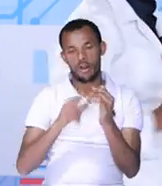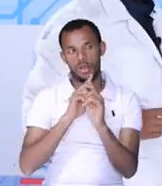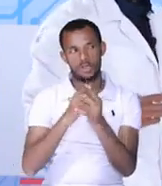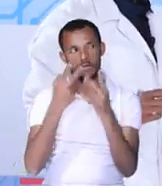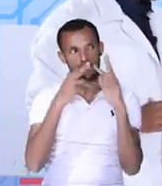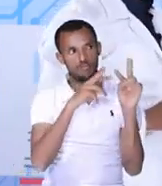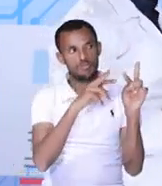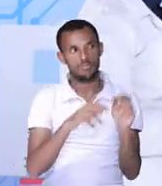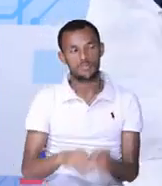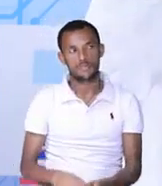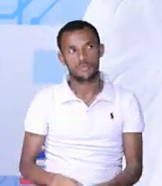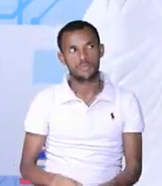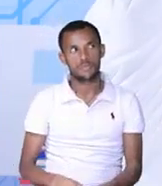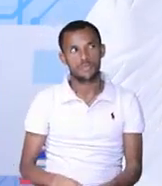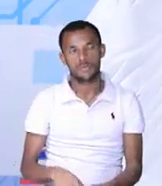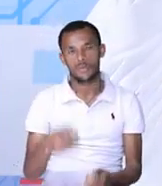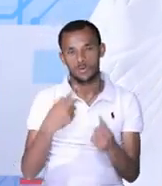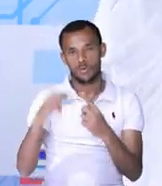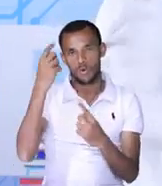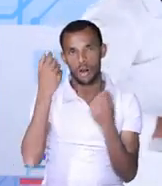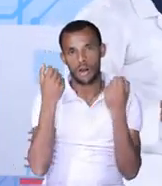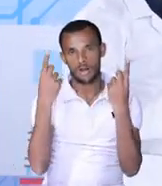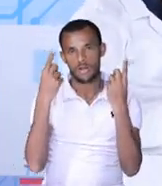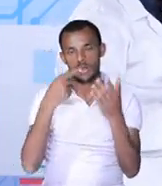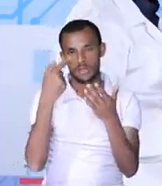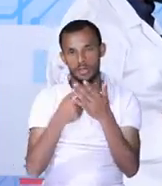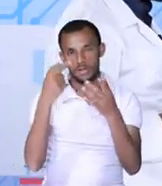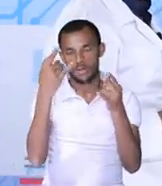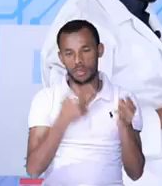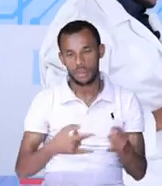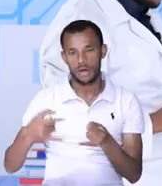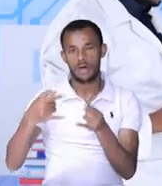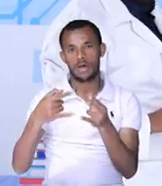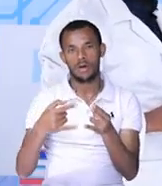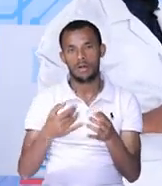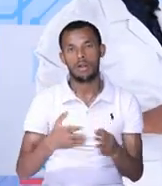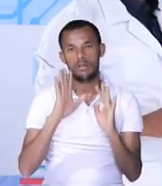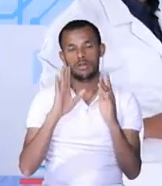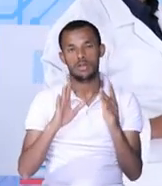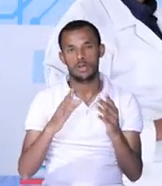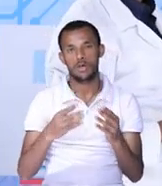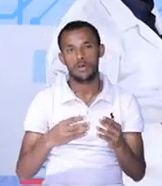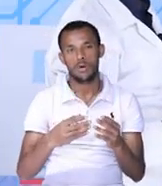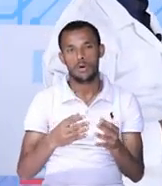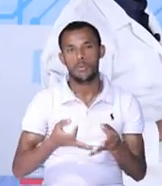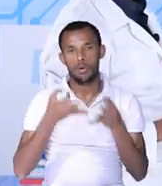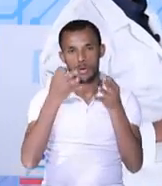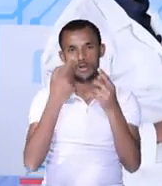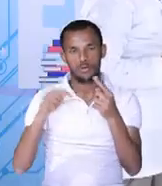this integral. Now, to understand this technique, let's proceed to additional